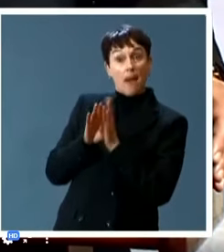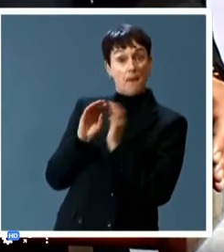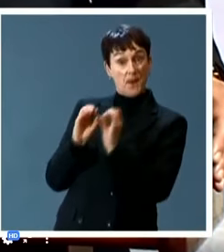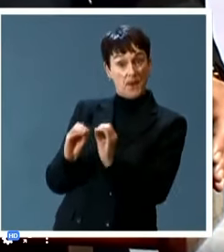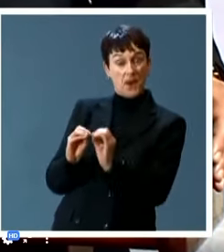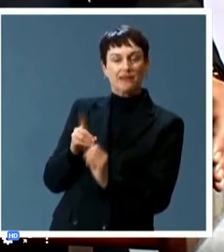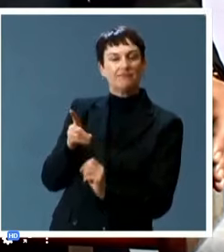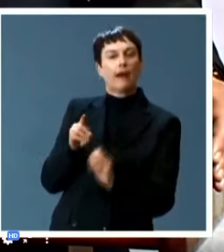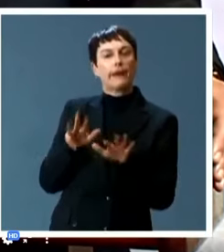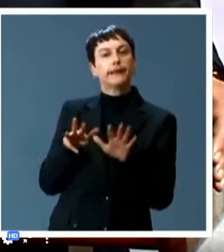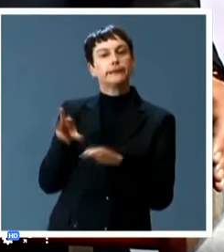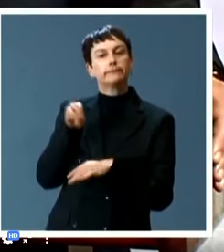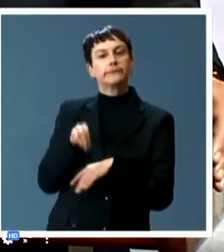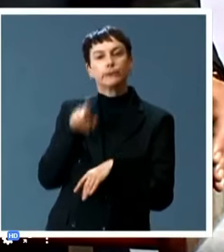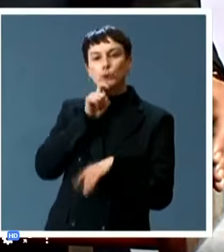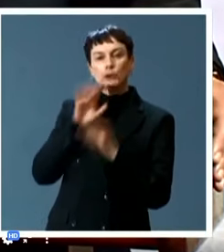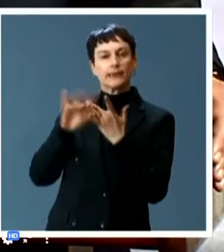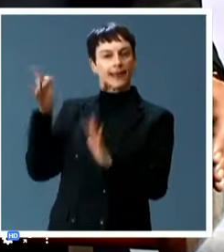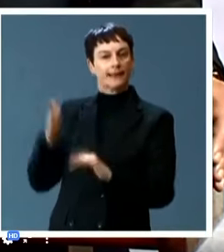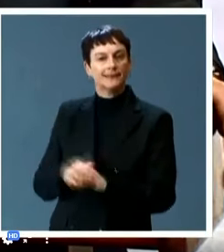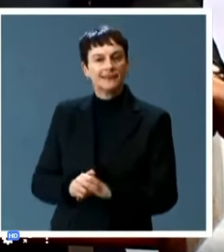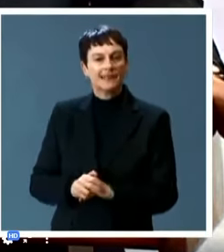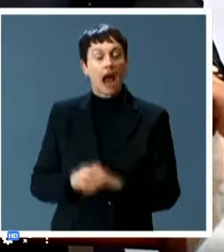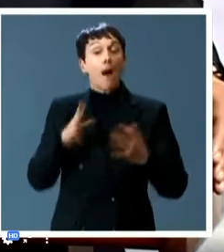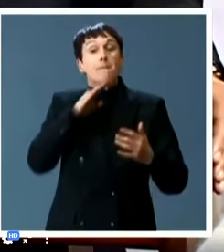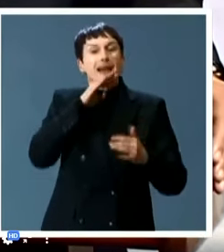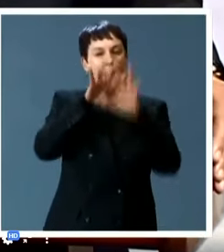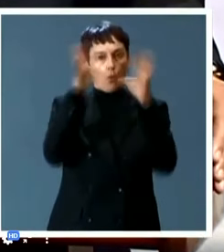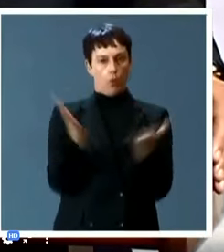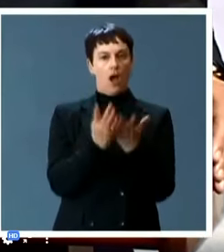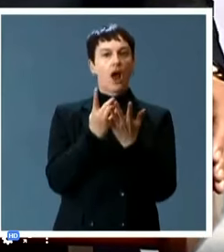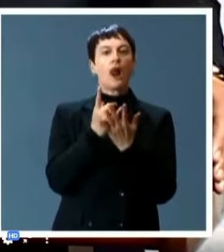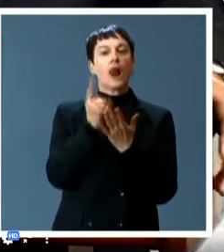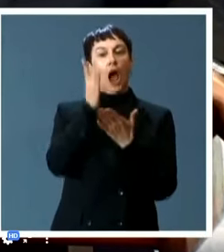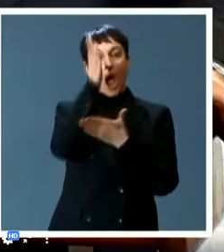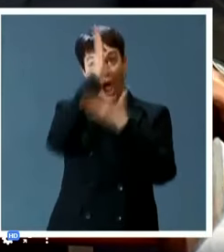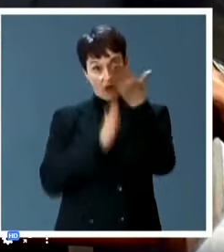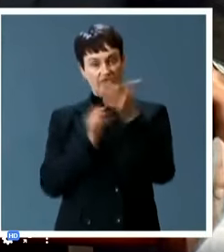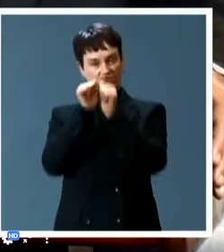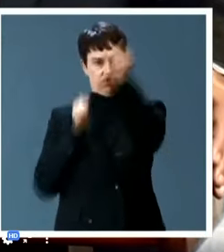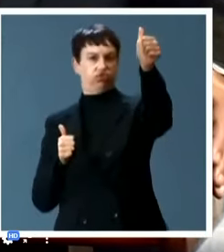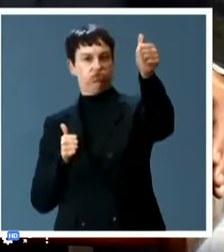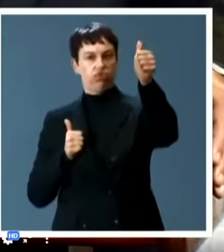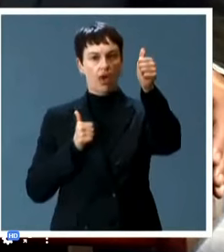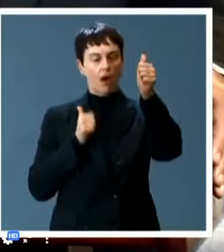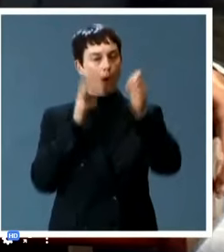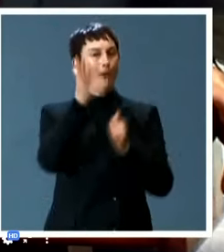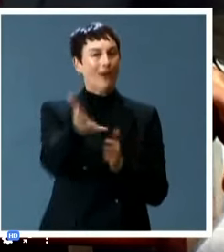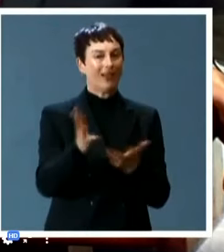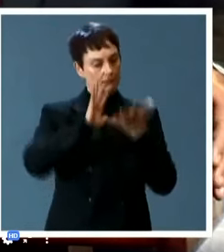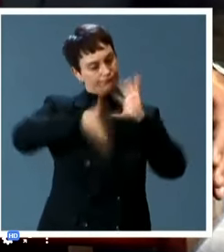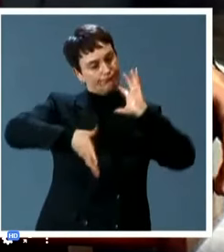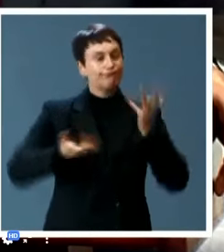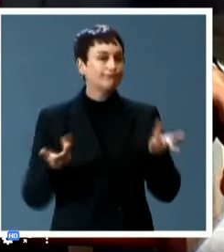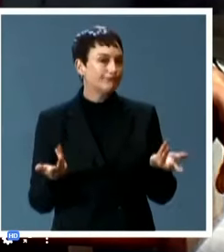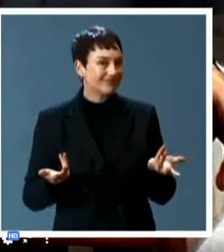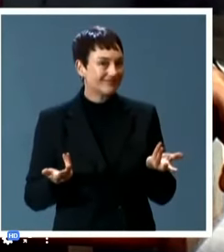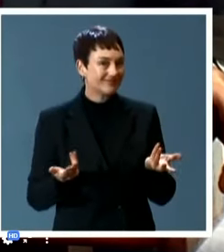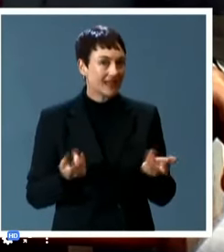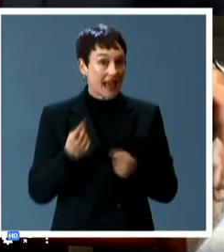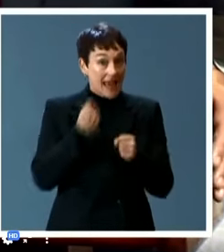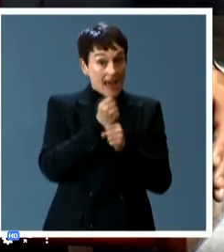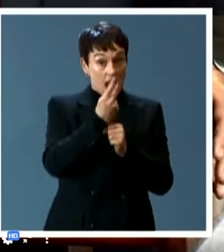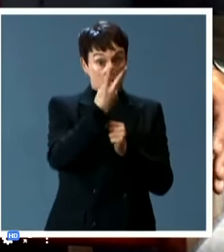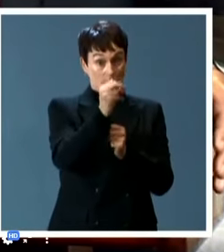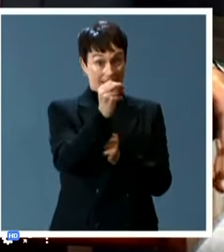danger of a two-speed world. At the same time, by 2050, we estimate that accelerating